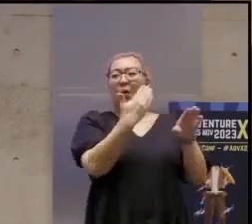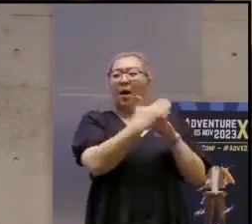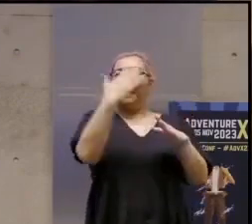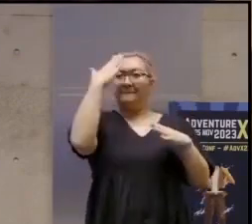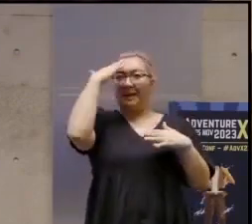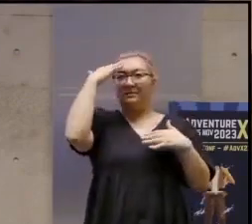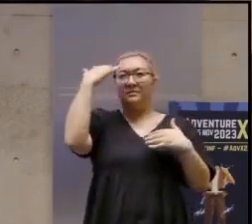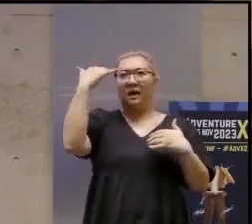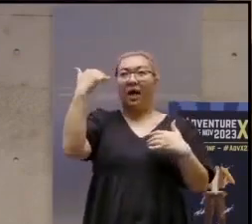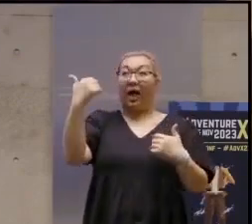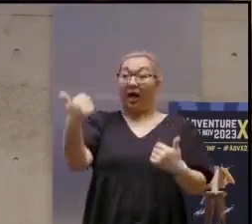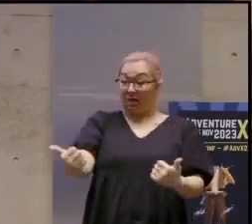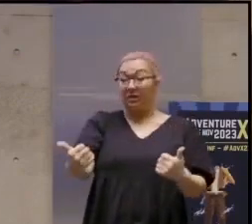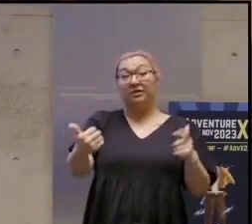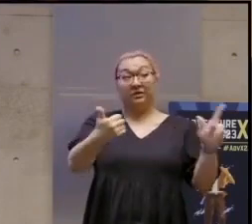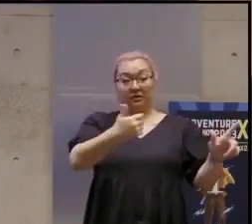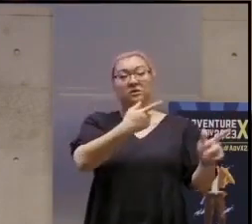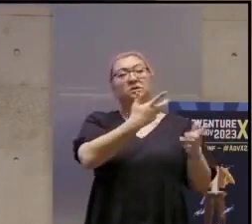right?